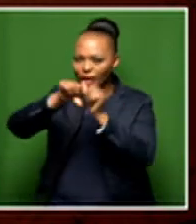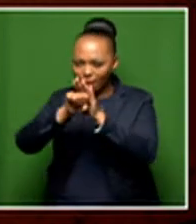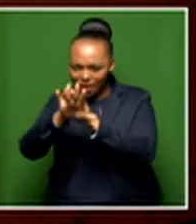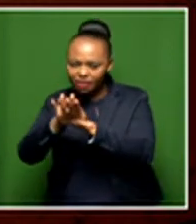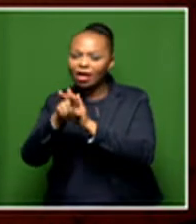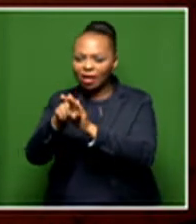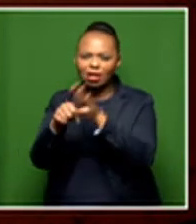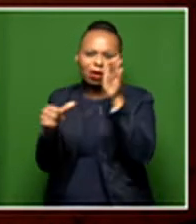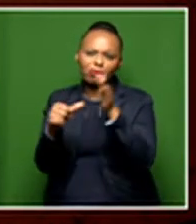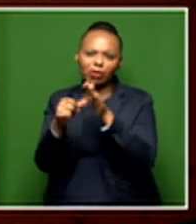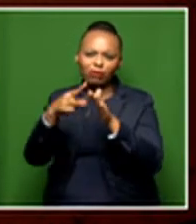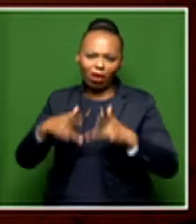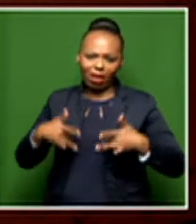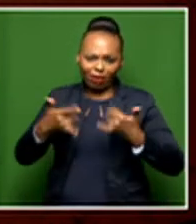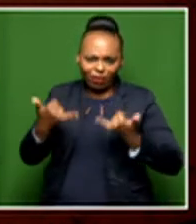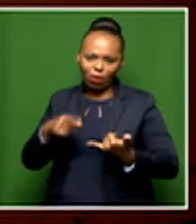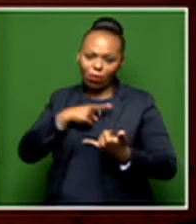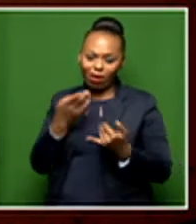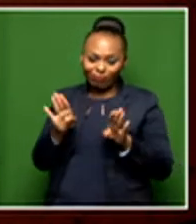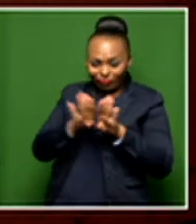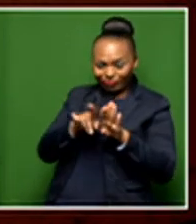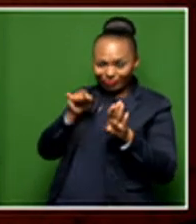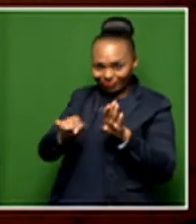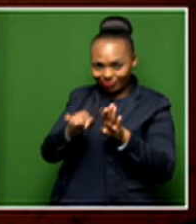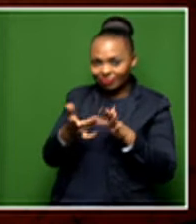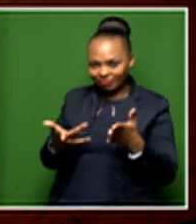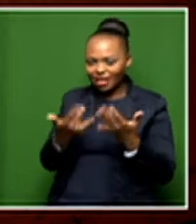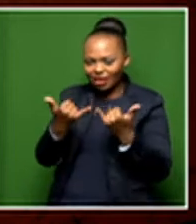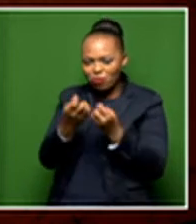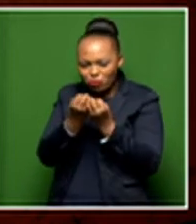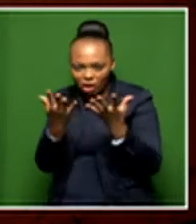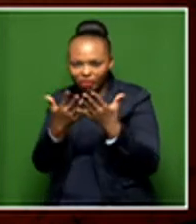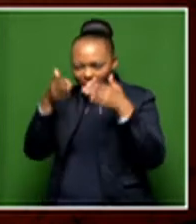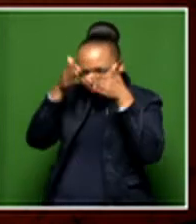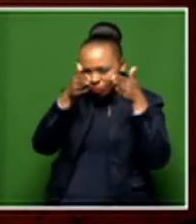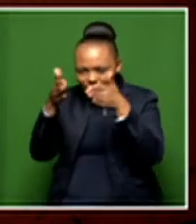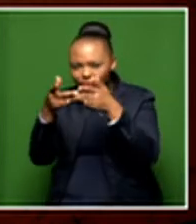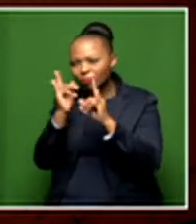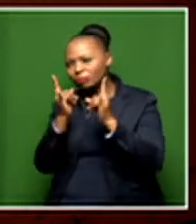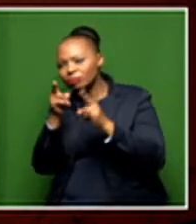an important part of our lives, especially since lockdown. And it's about a fitness instructor who